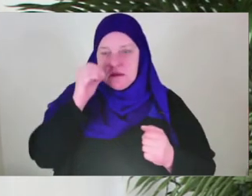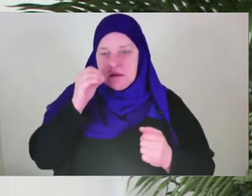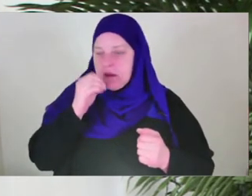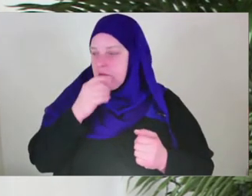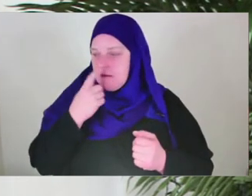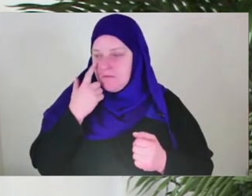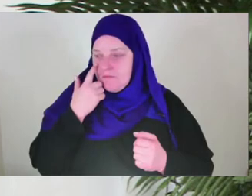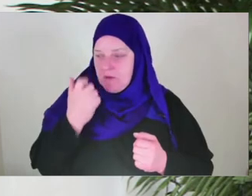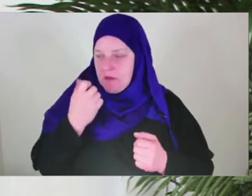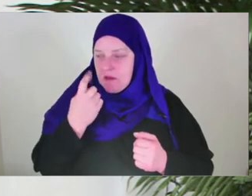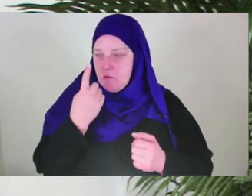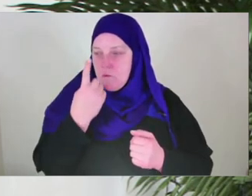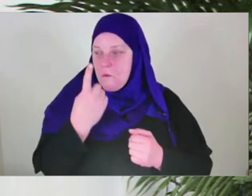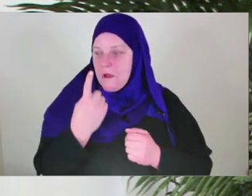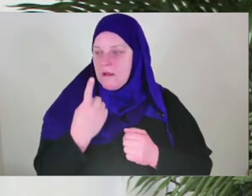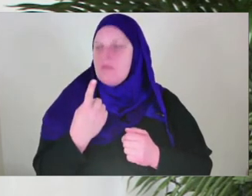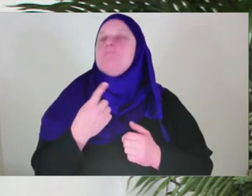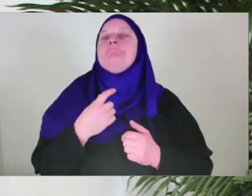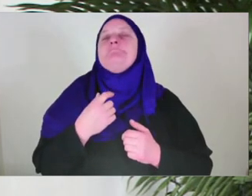The